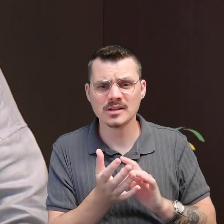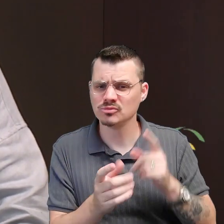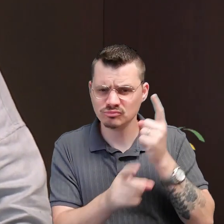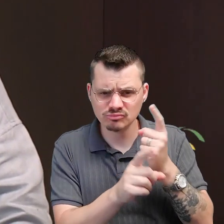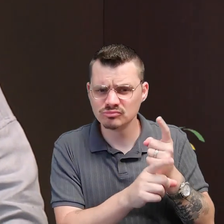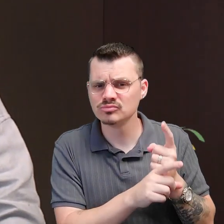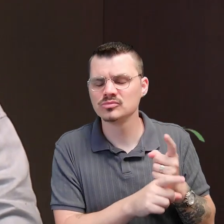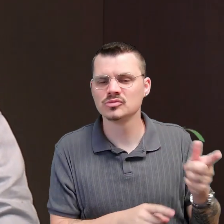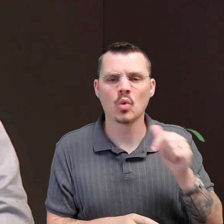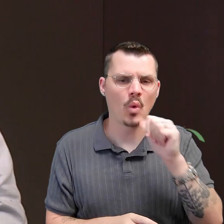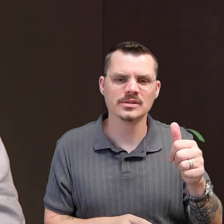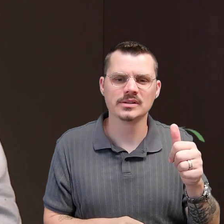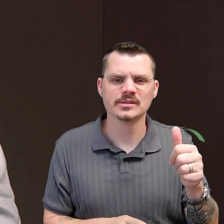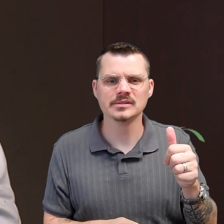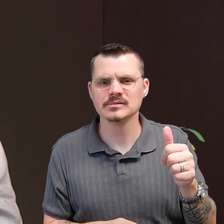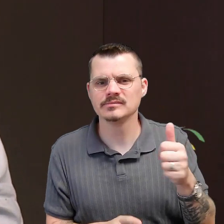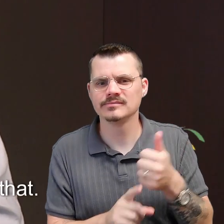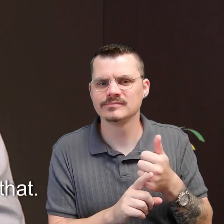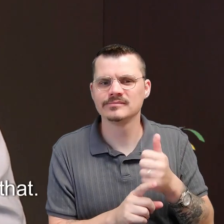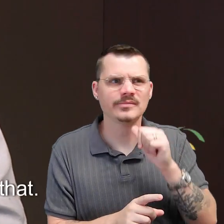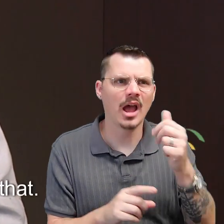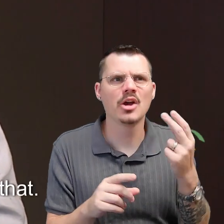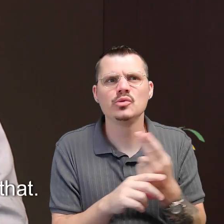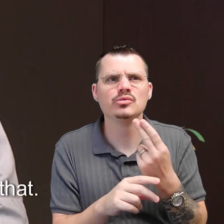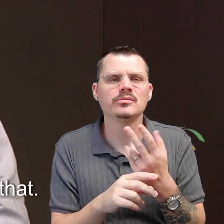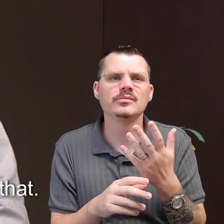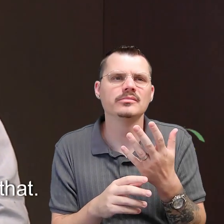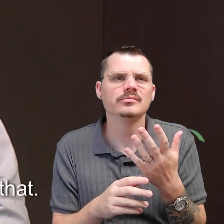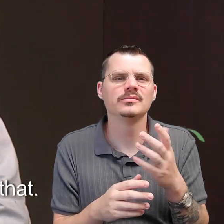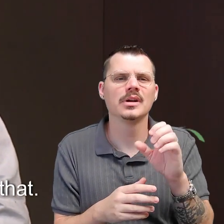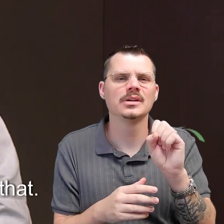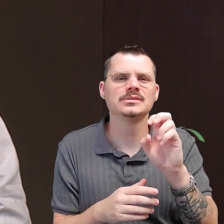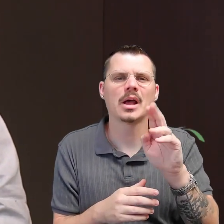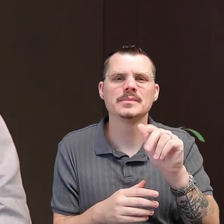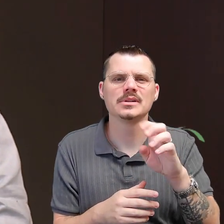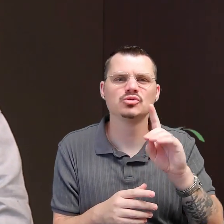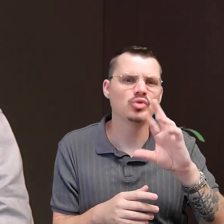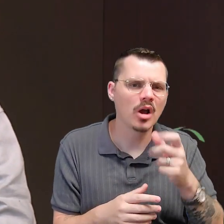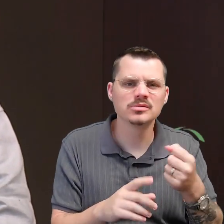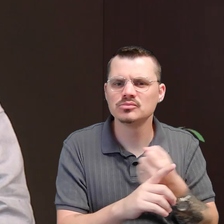still right. She wasn't, misusing substances or anything like that.